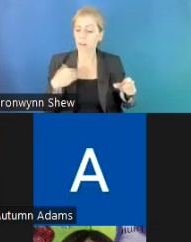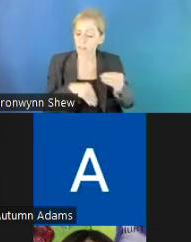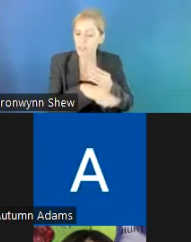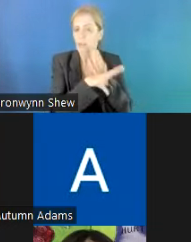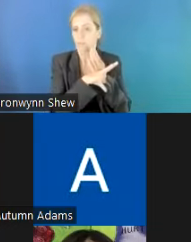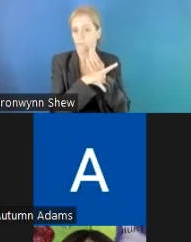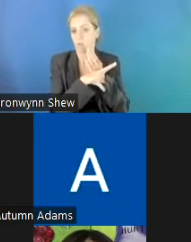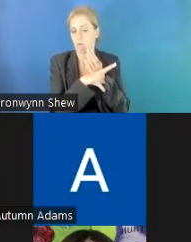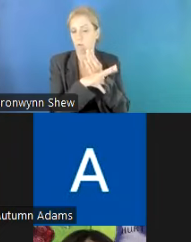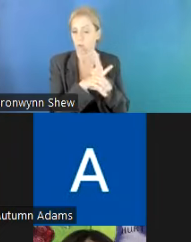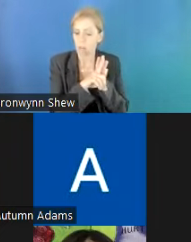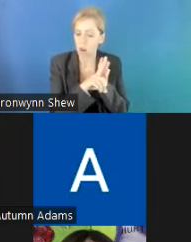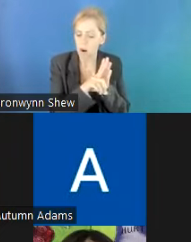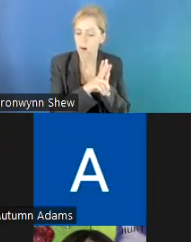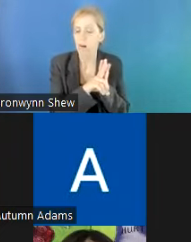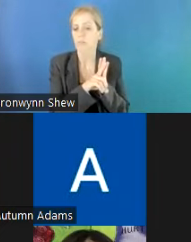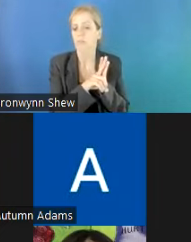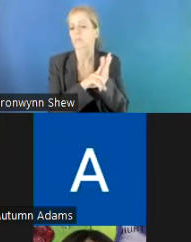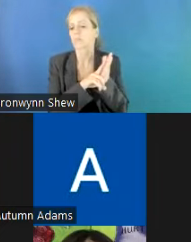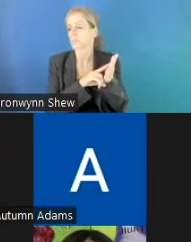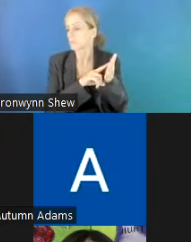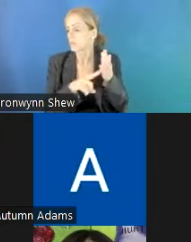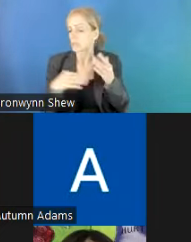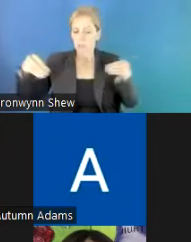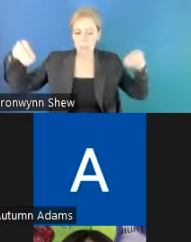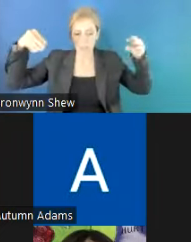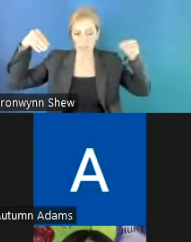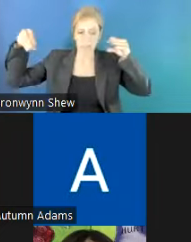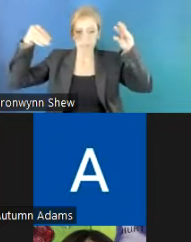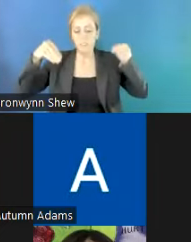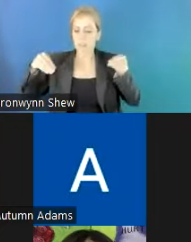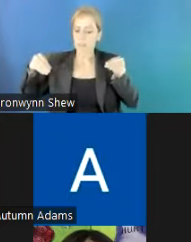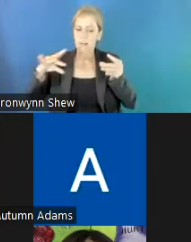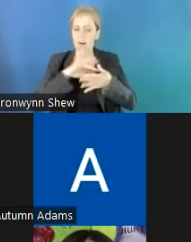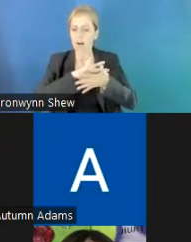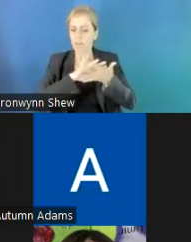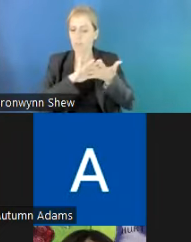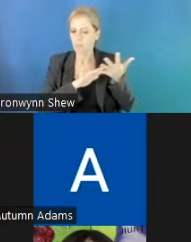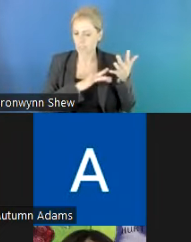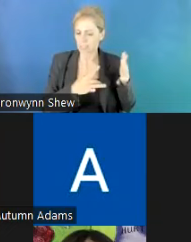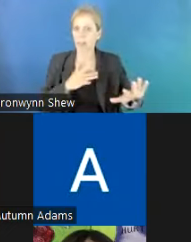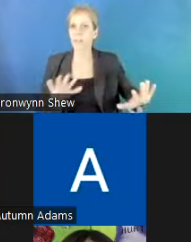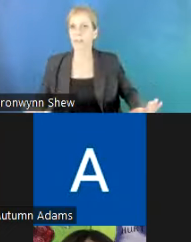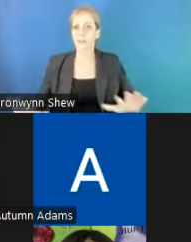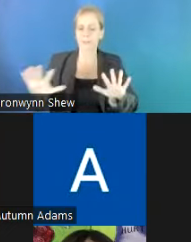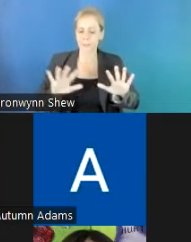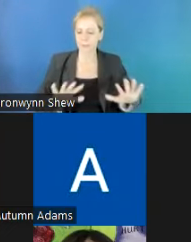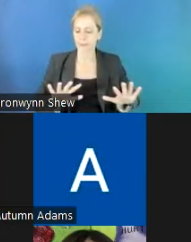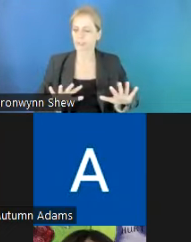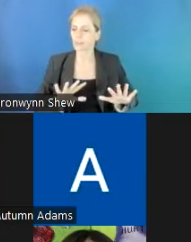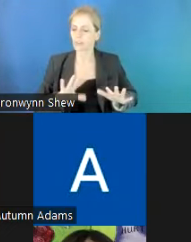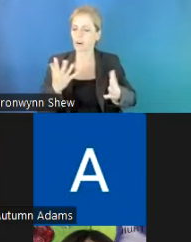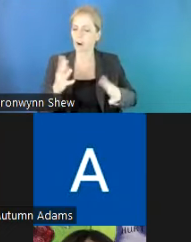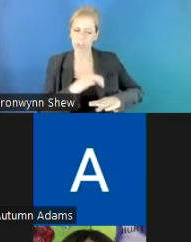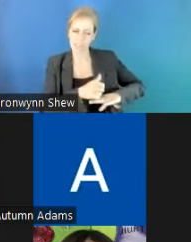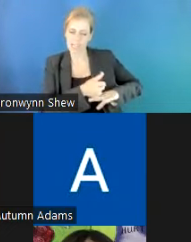are there, the flashing lights are there for the doorbell. All of those things are already in the abusive environment, and